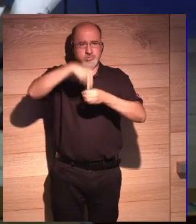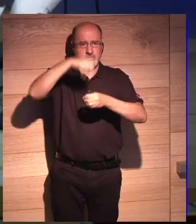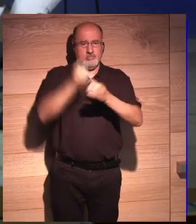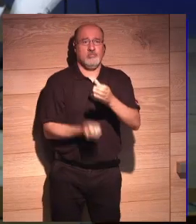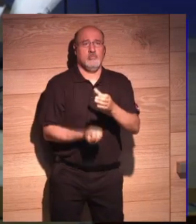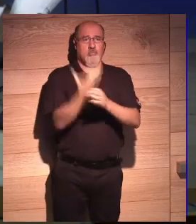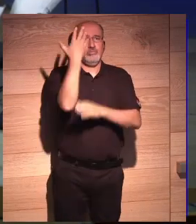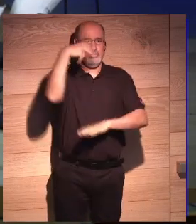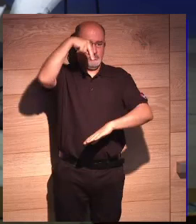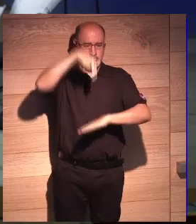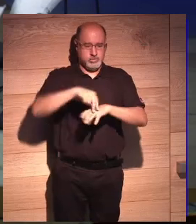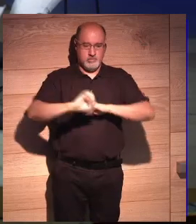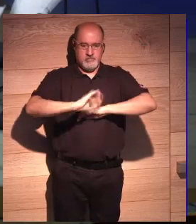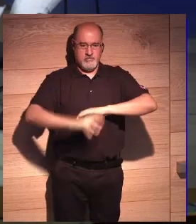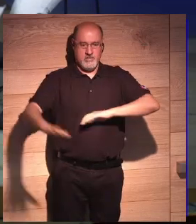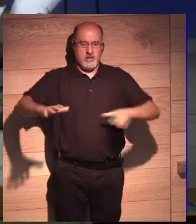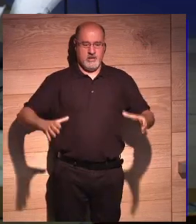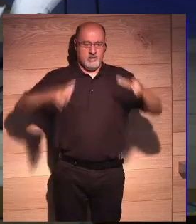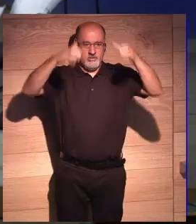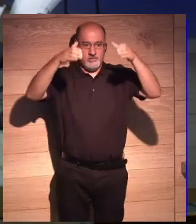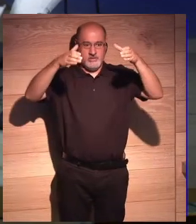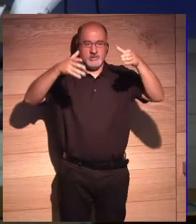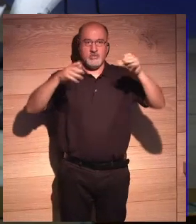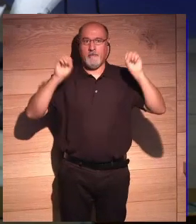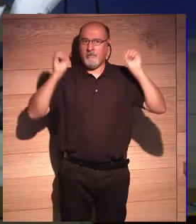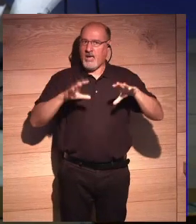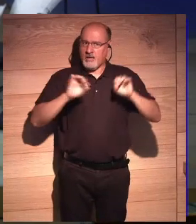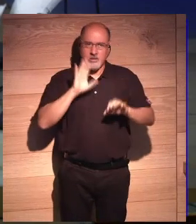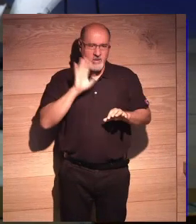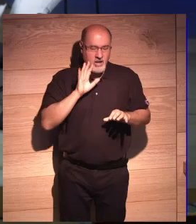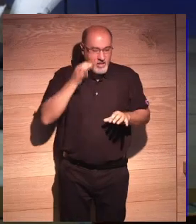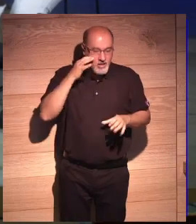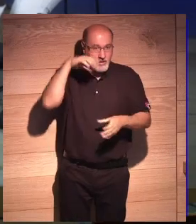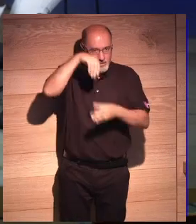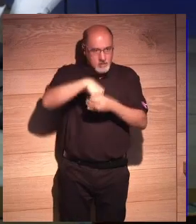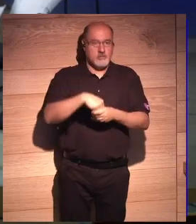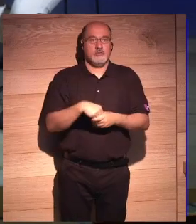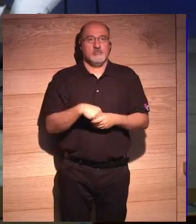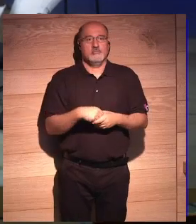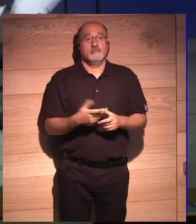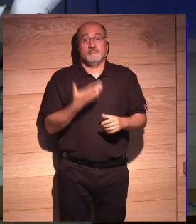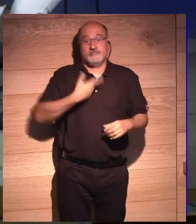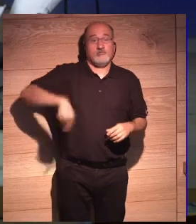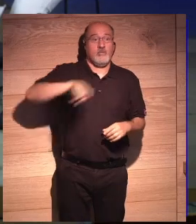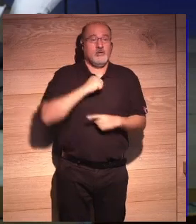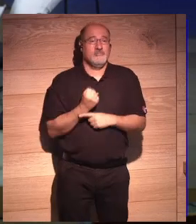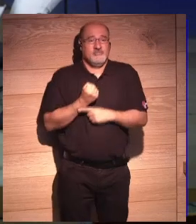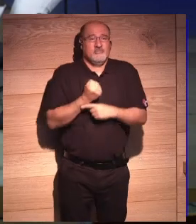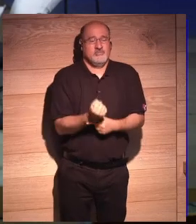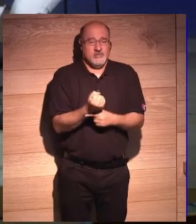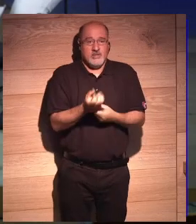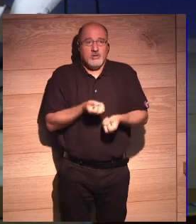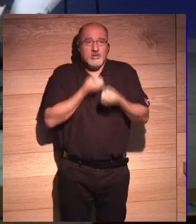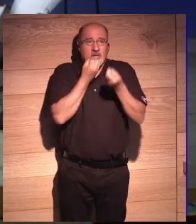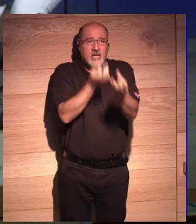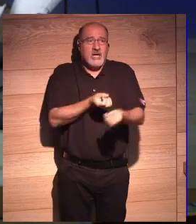oil platform, and you can study everything as if you were there. And that is the magic of these types of technologies, and I think that's